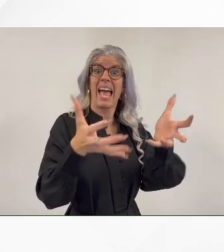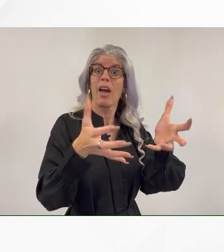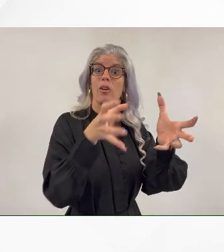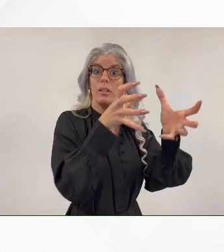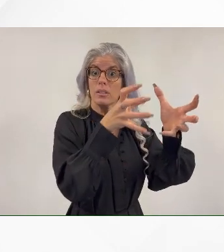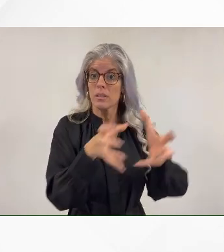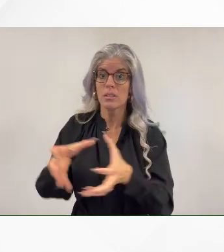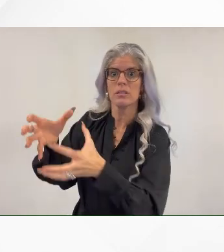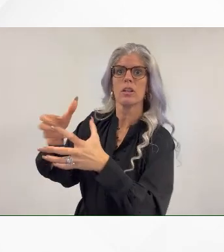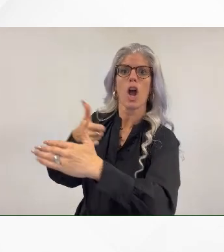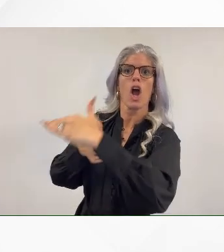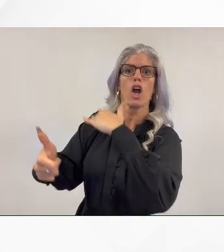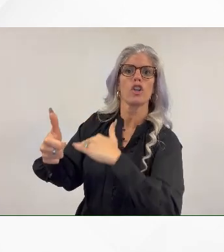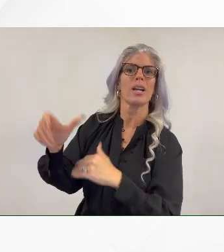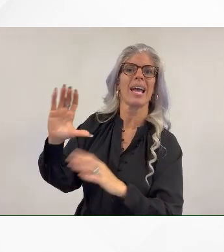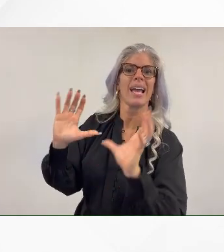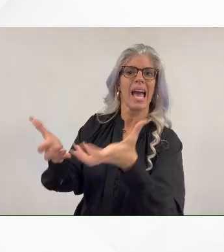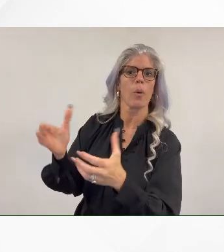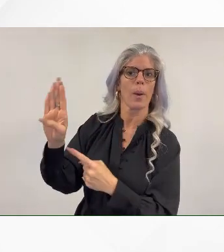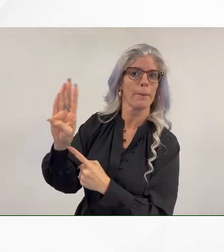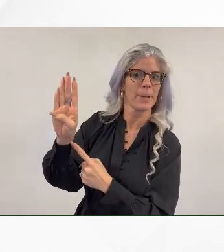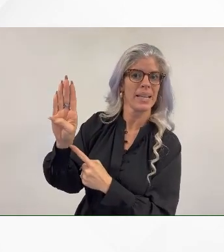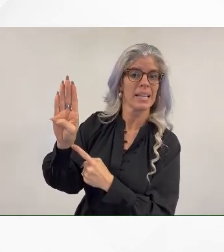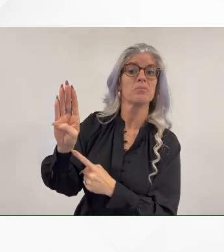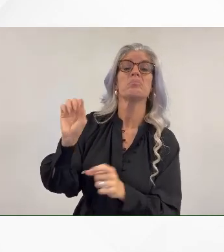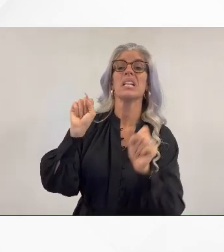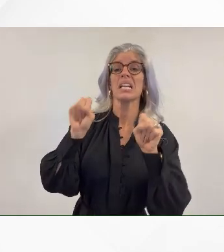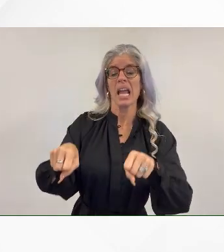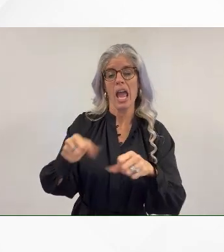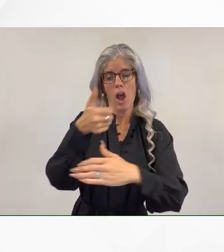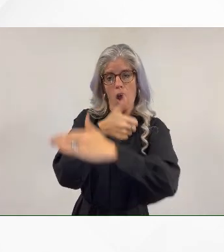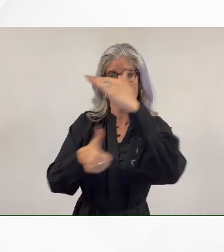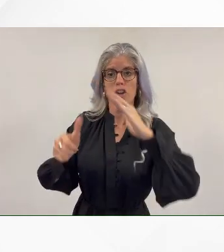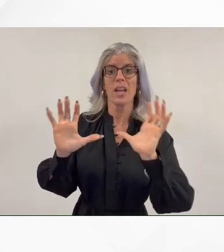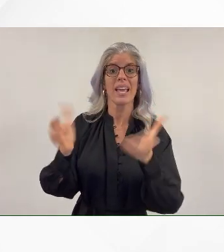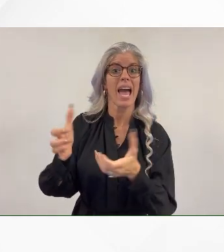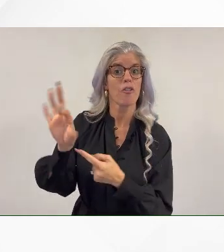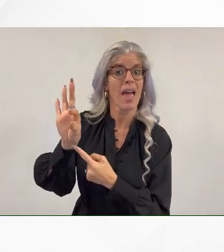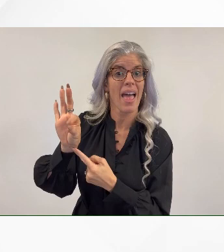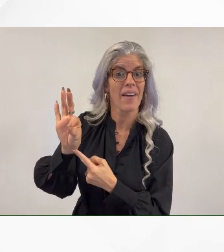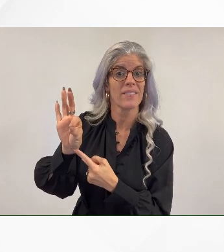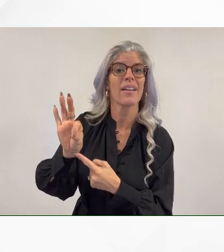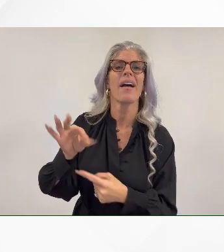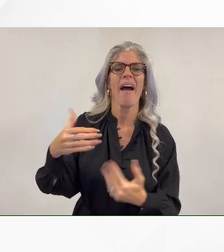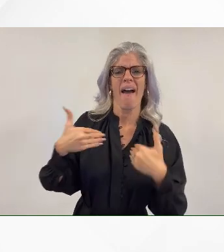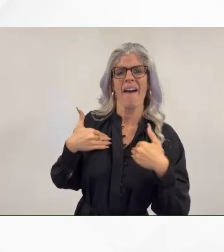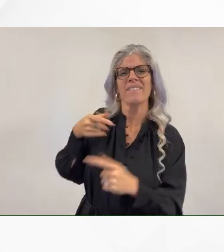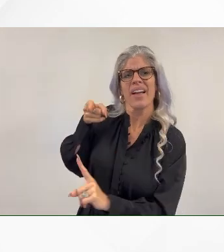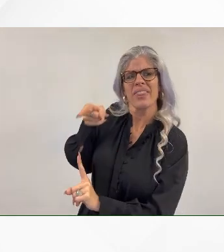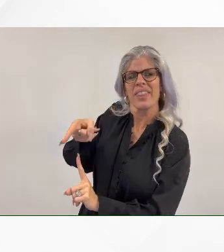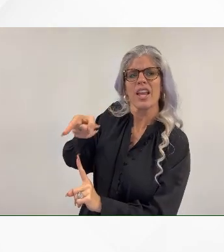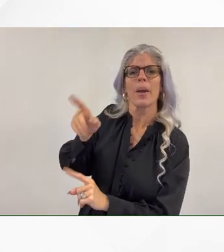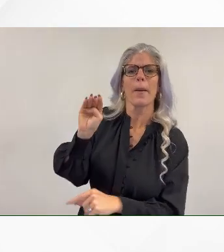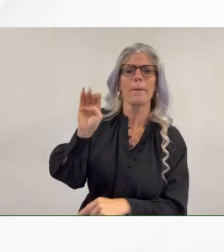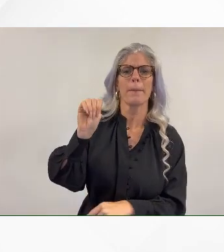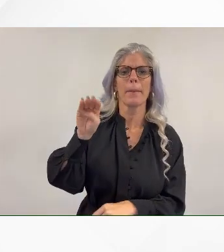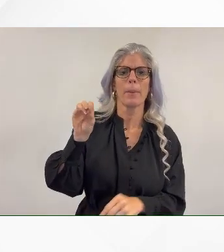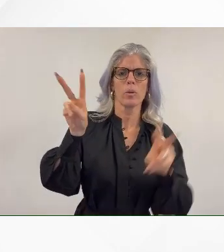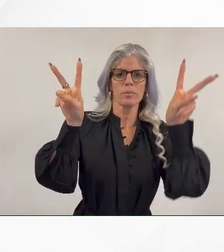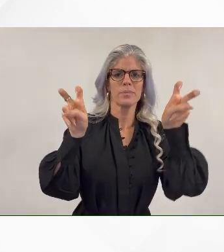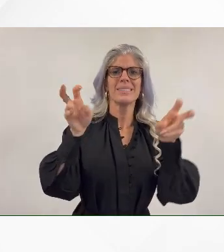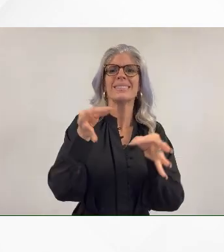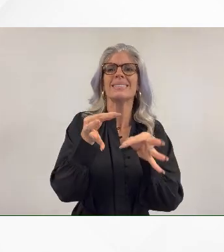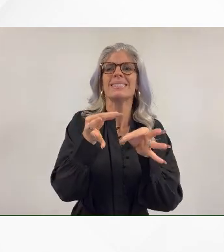F. Let's break this down. If claimed as Category B, emergency work, keep in mind that force account